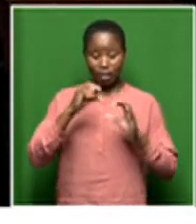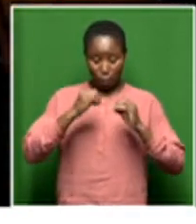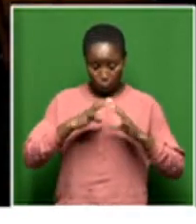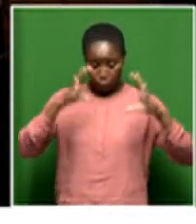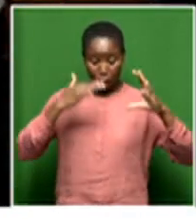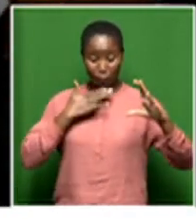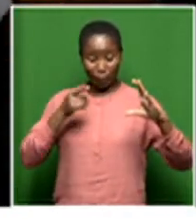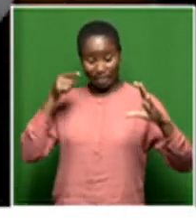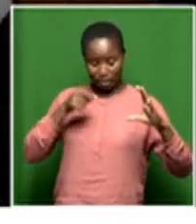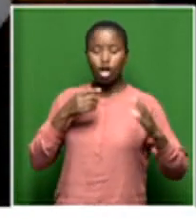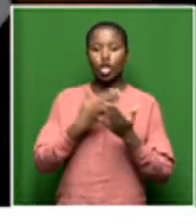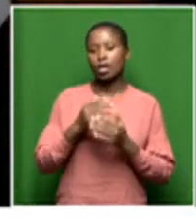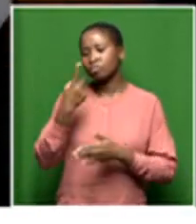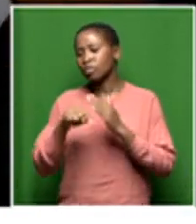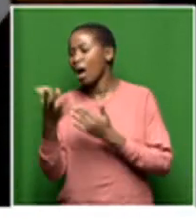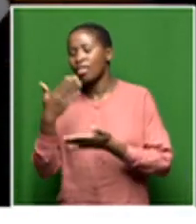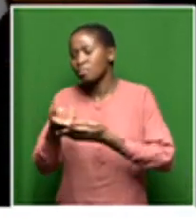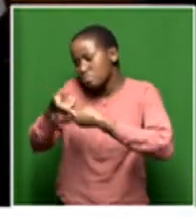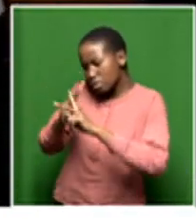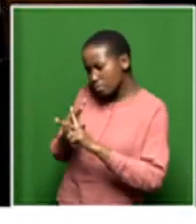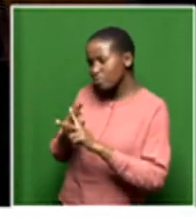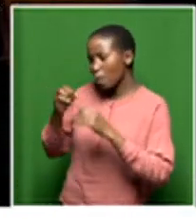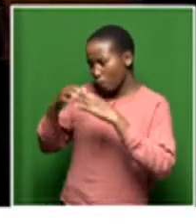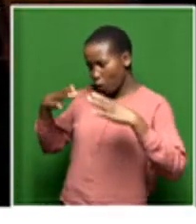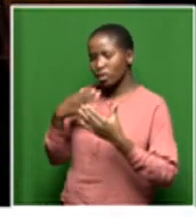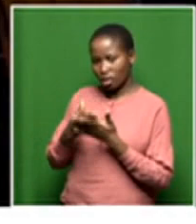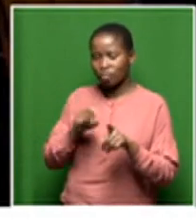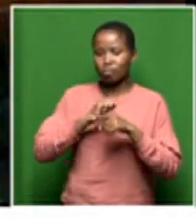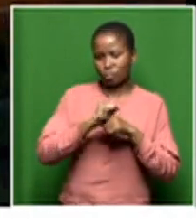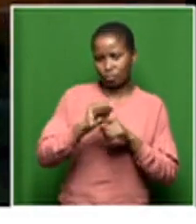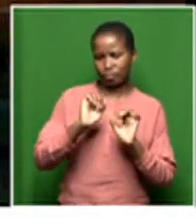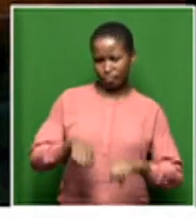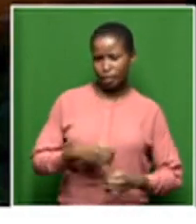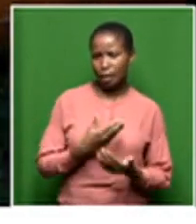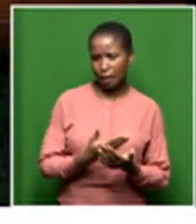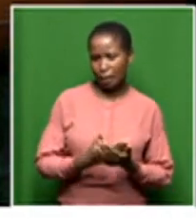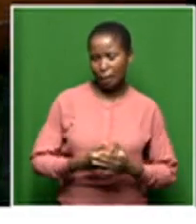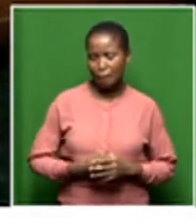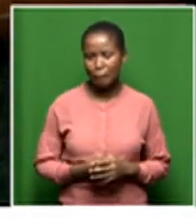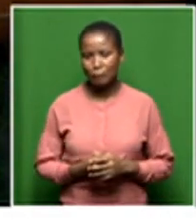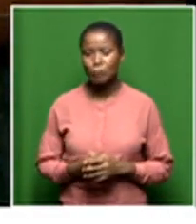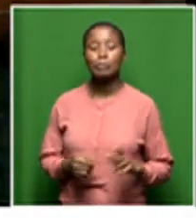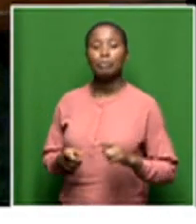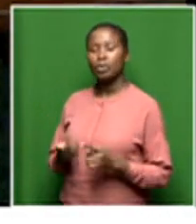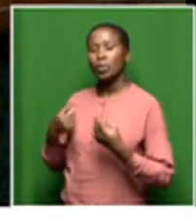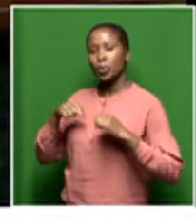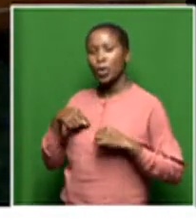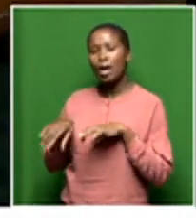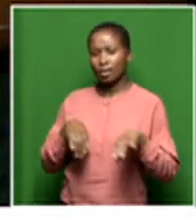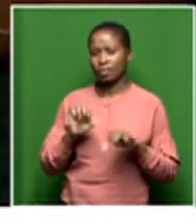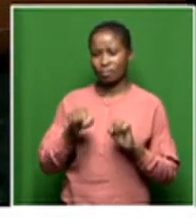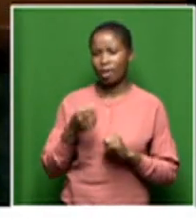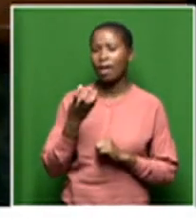places to rent a balloon from. With regards to training new pilots, we're quite active now because at last we've